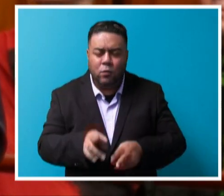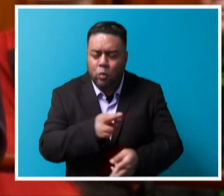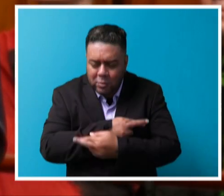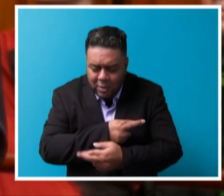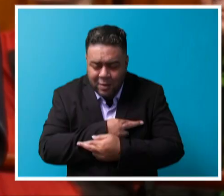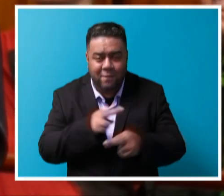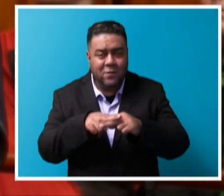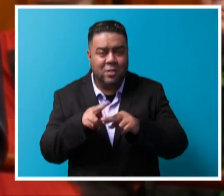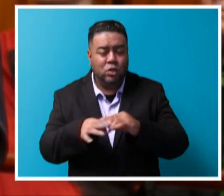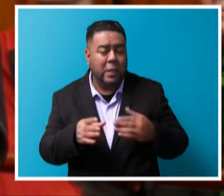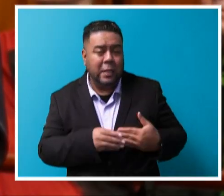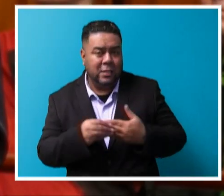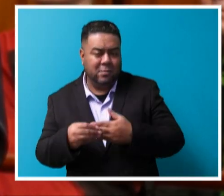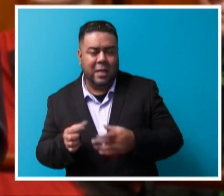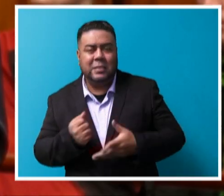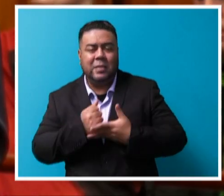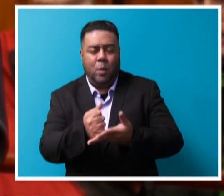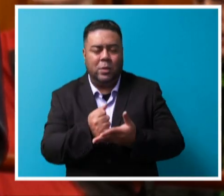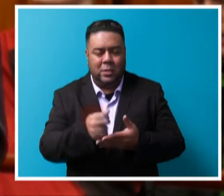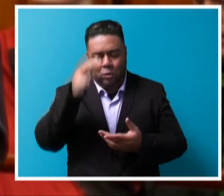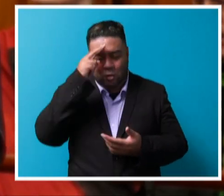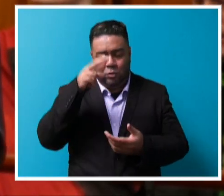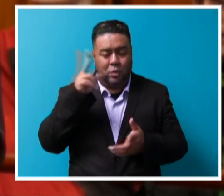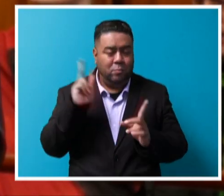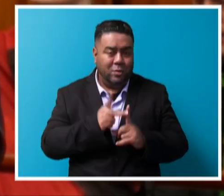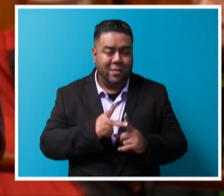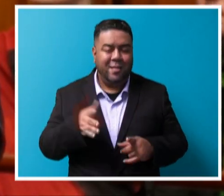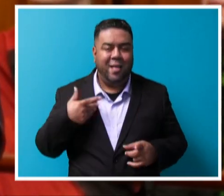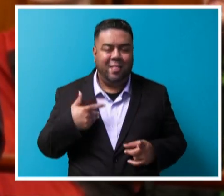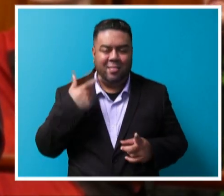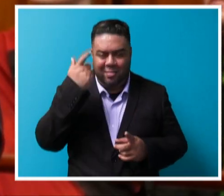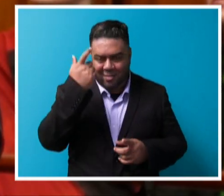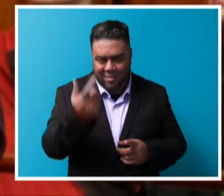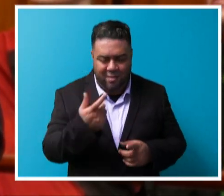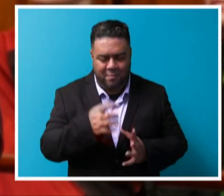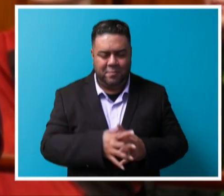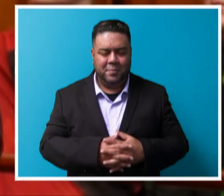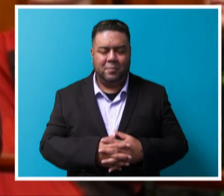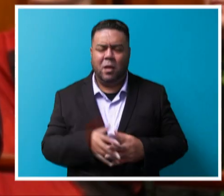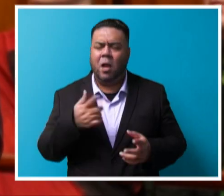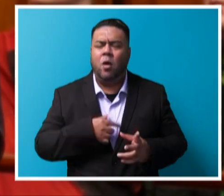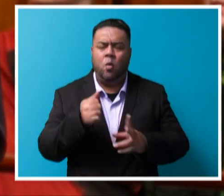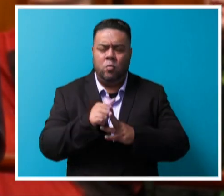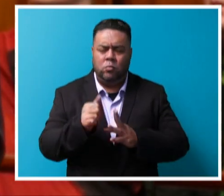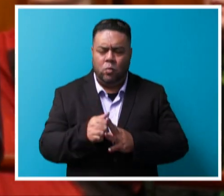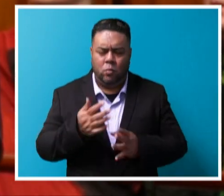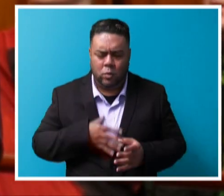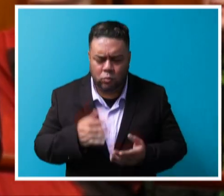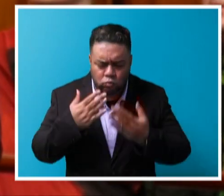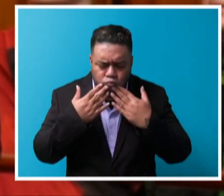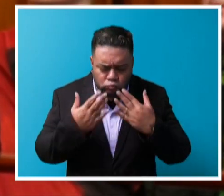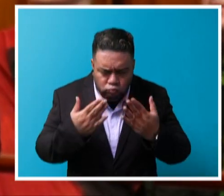and supporting our national priorities in the healthcare sector. Mr. Speaker, sir, I also acknowledge the